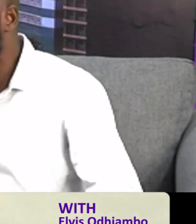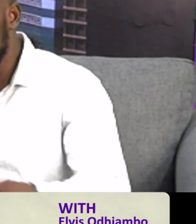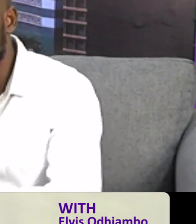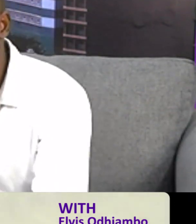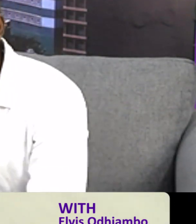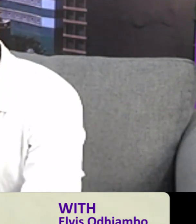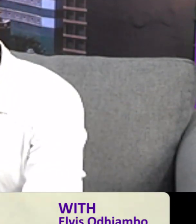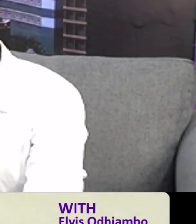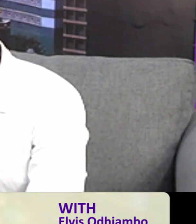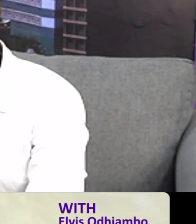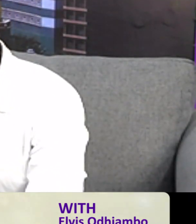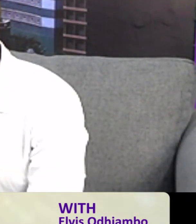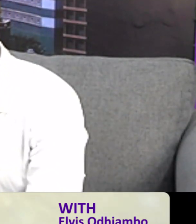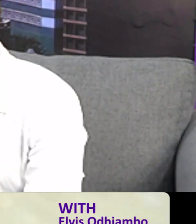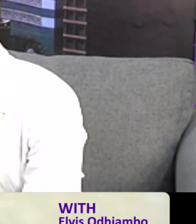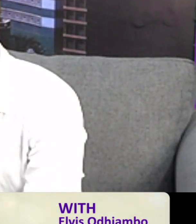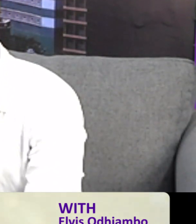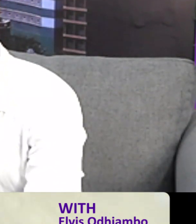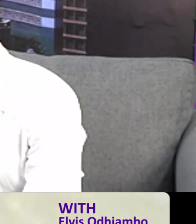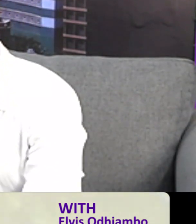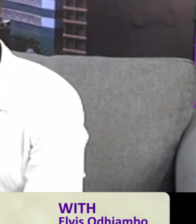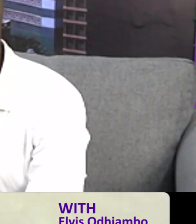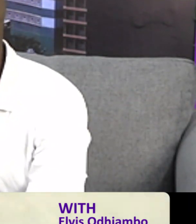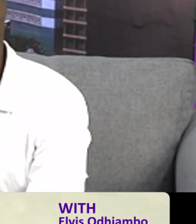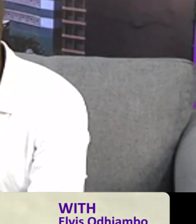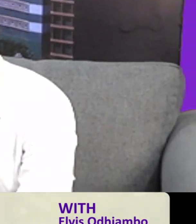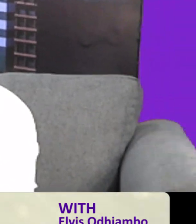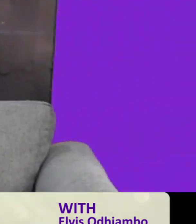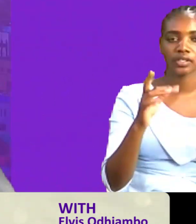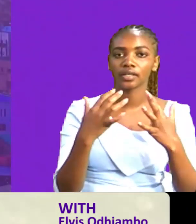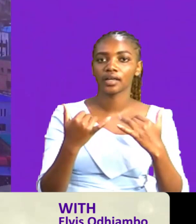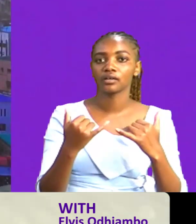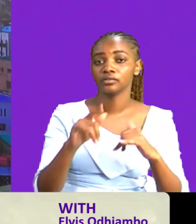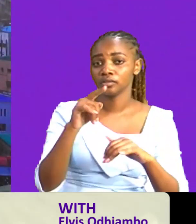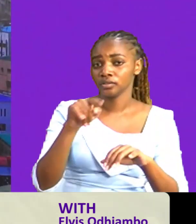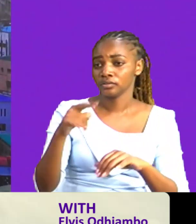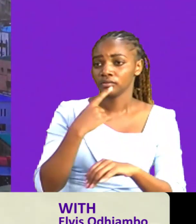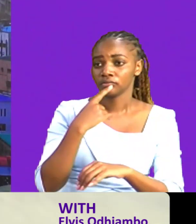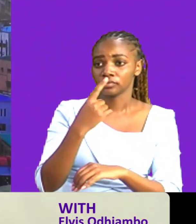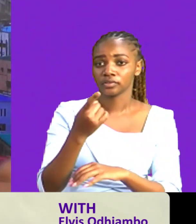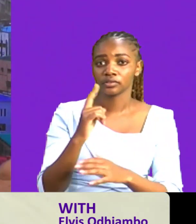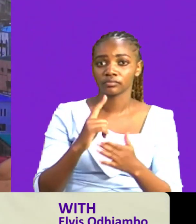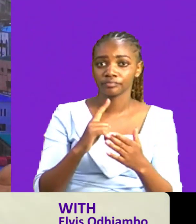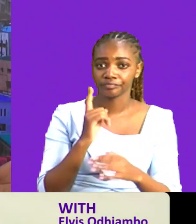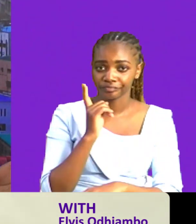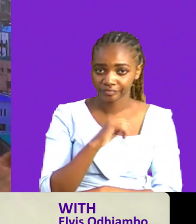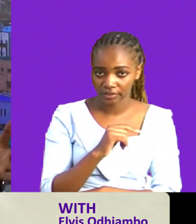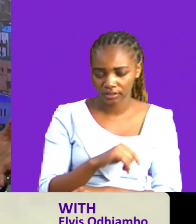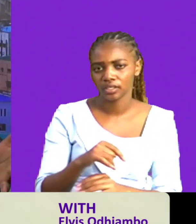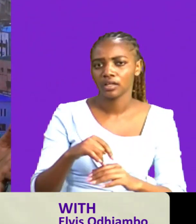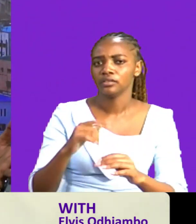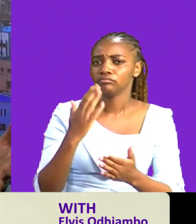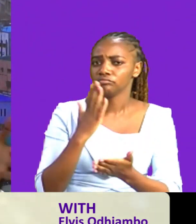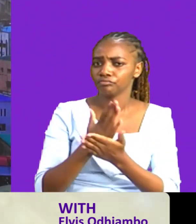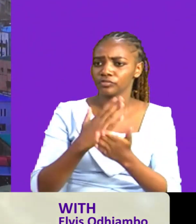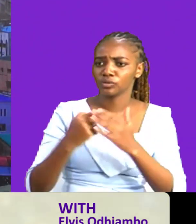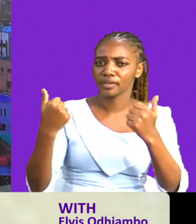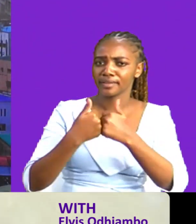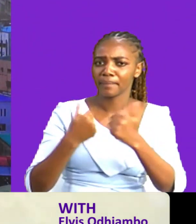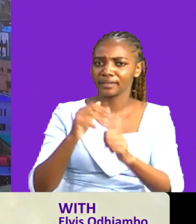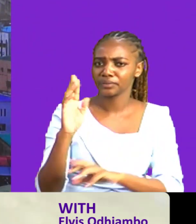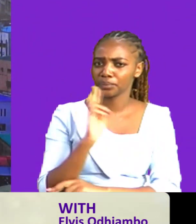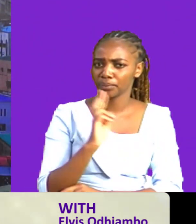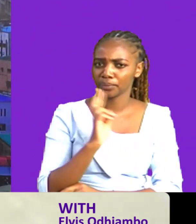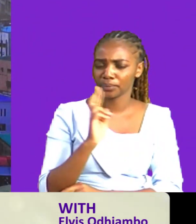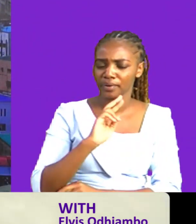think that has really motivated them more. Sawa. Now, of course, just like you mentioned, it was quite an intense game with Haaland not doing